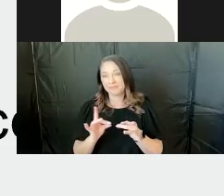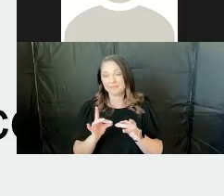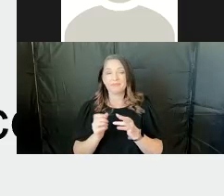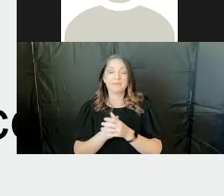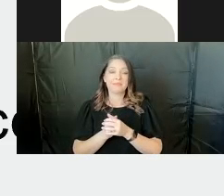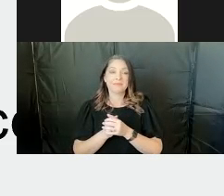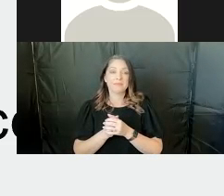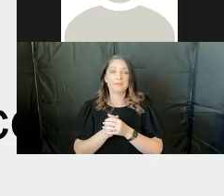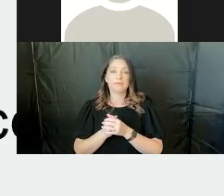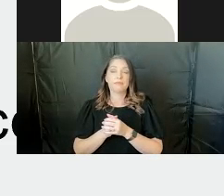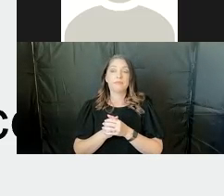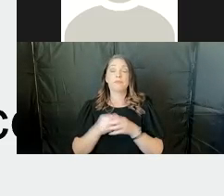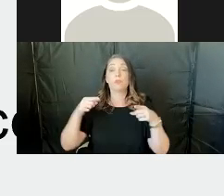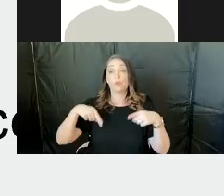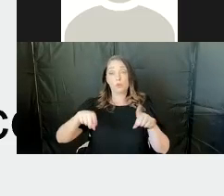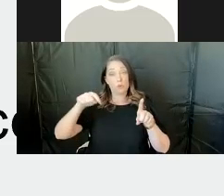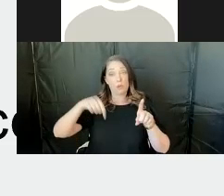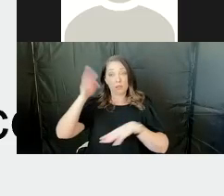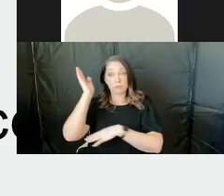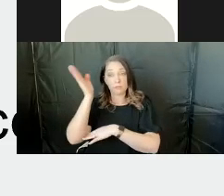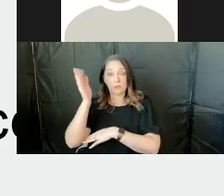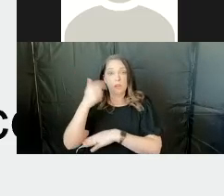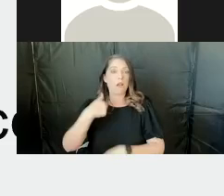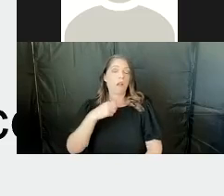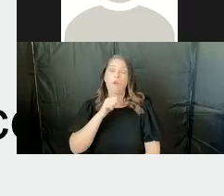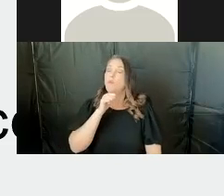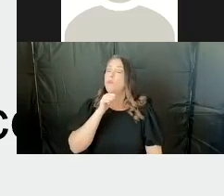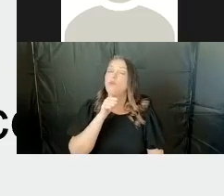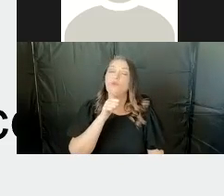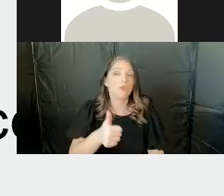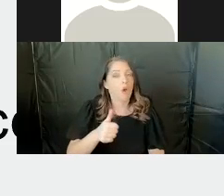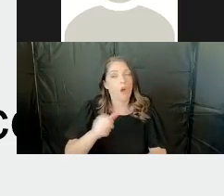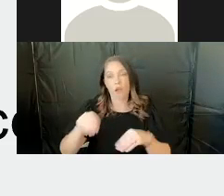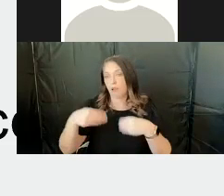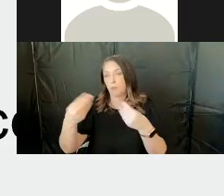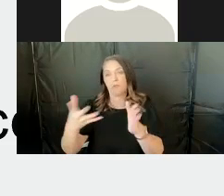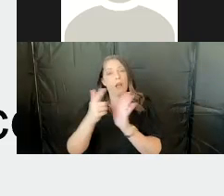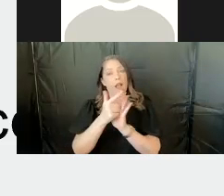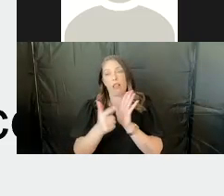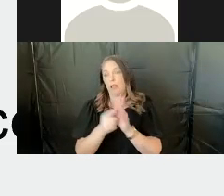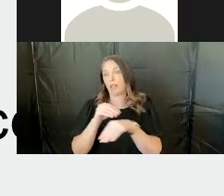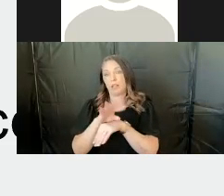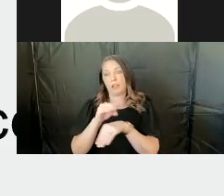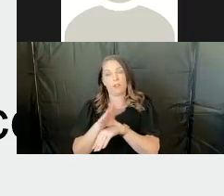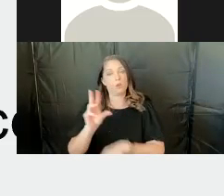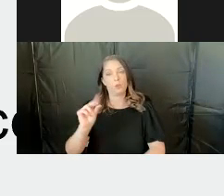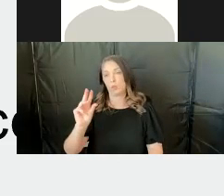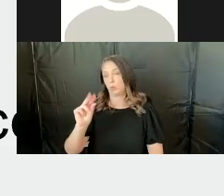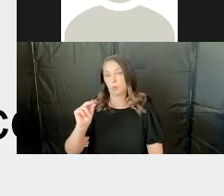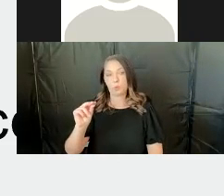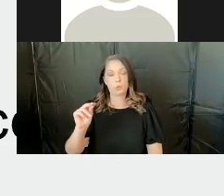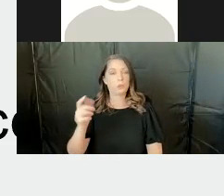statements. During the training, I will not be providing legal advice. This training is being